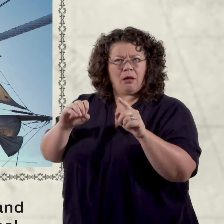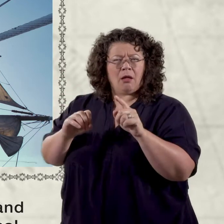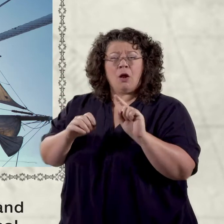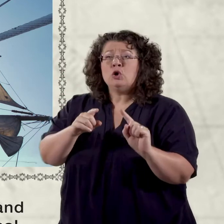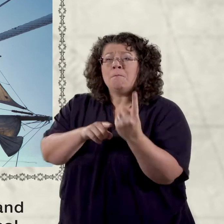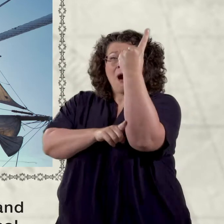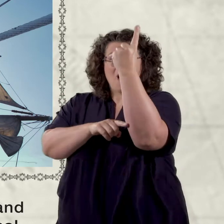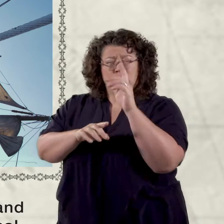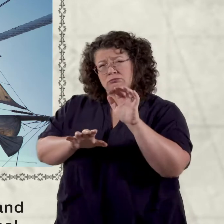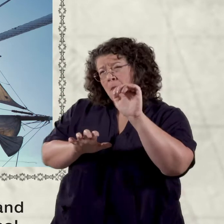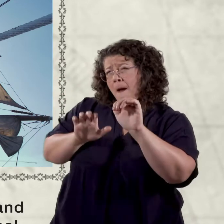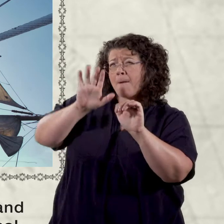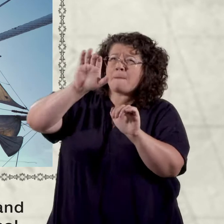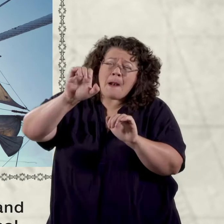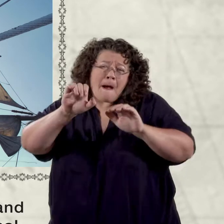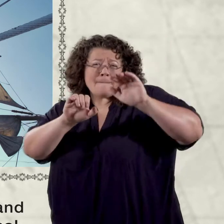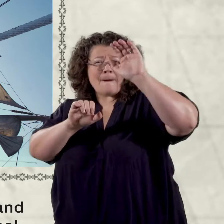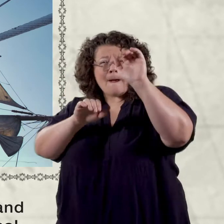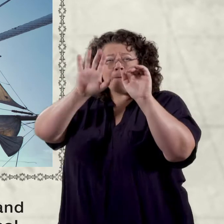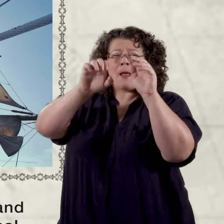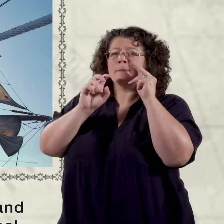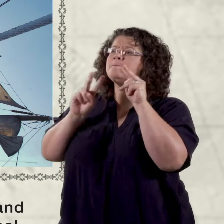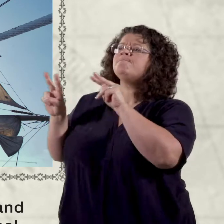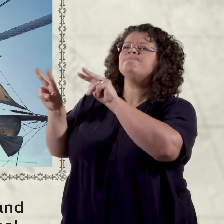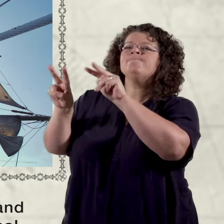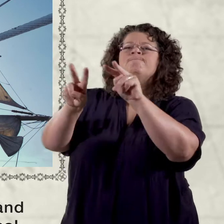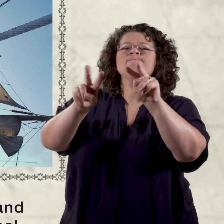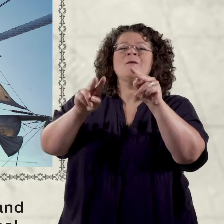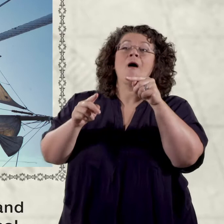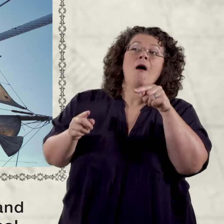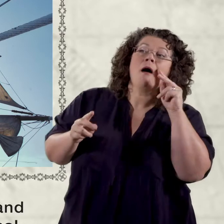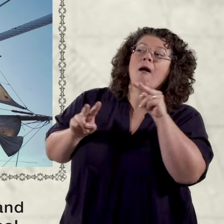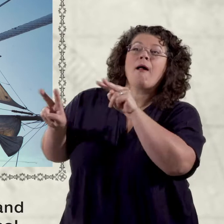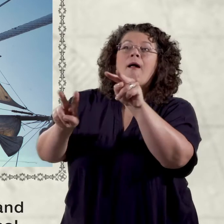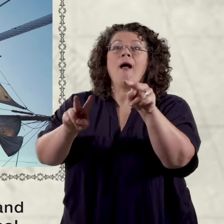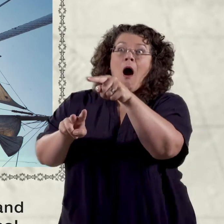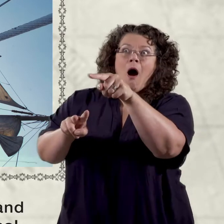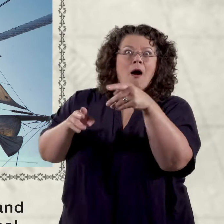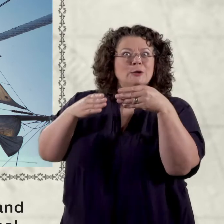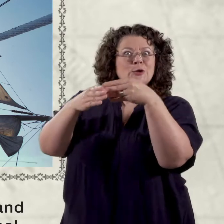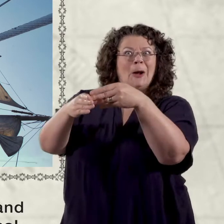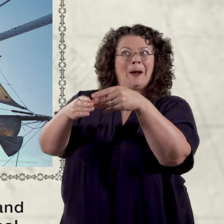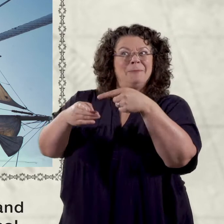to climb the tallest mast and look for other ships for us to attack.